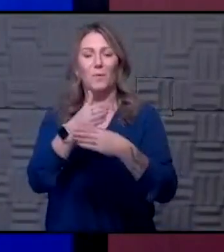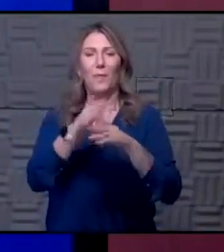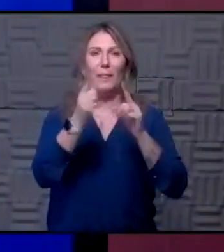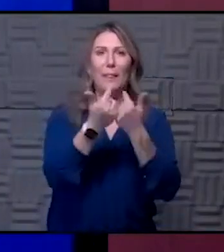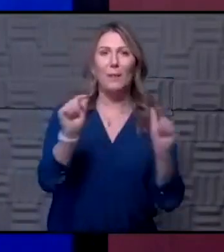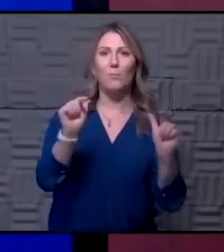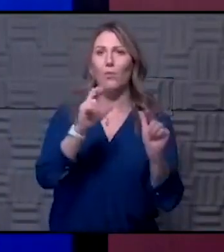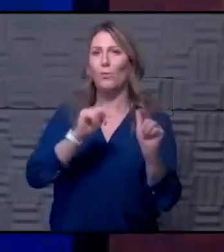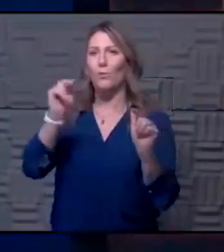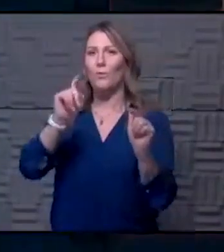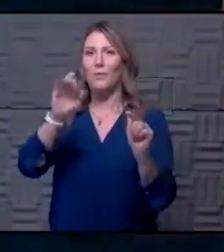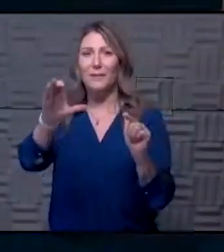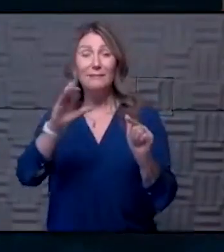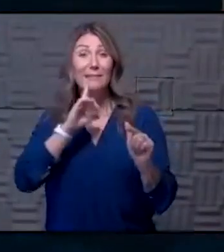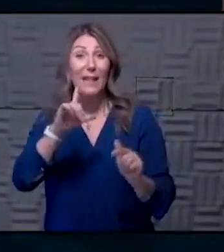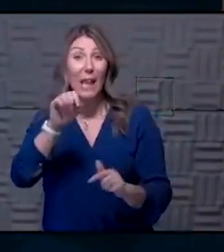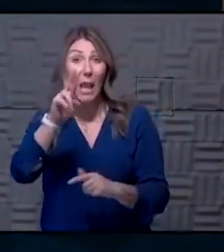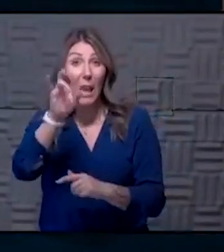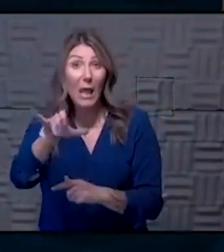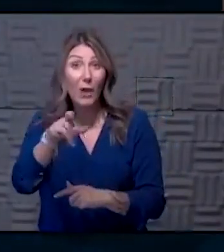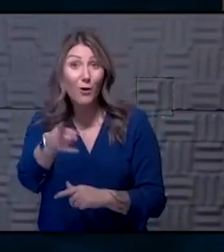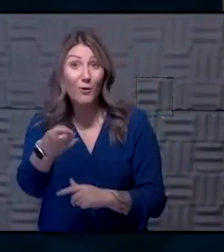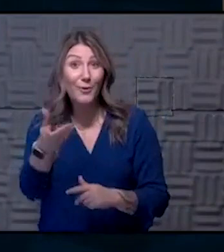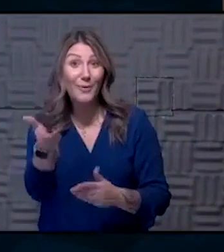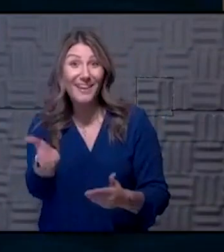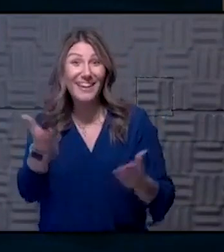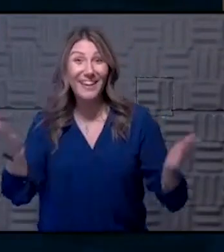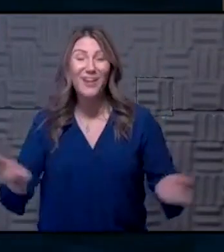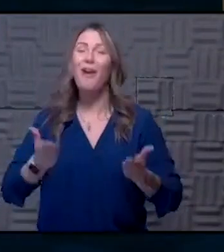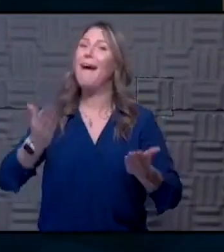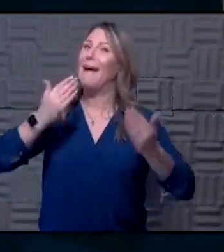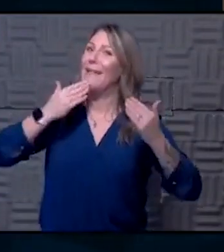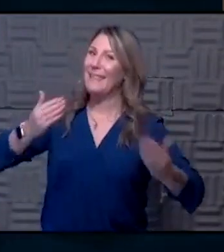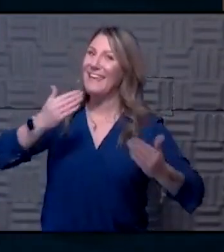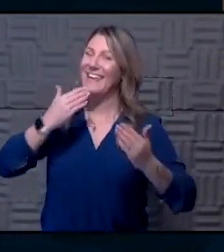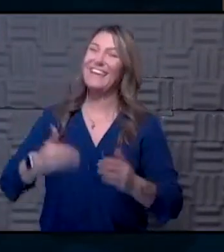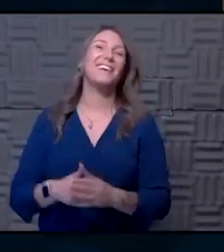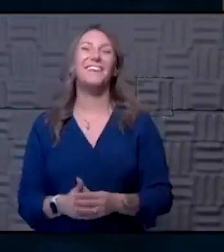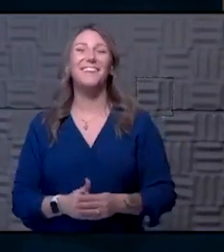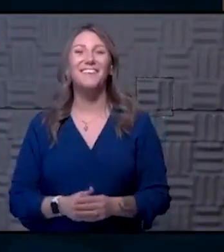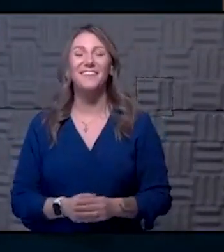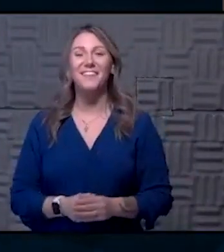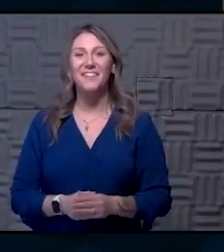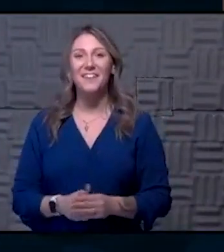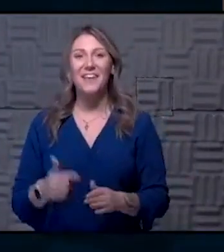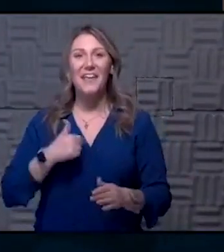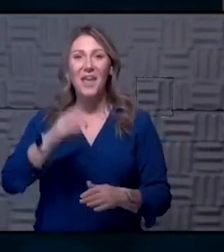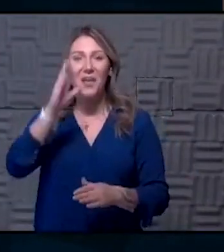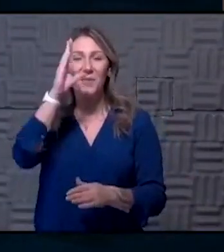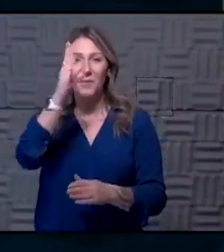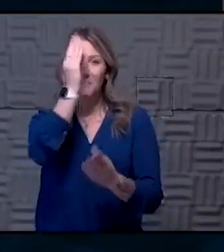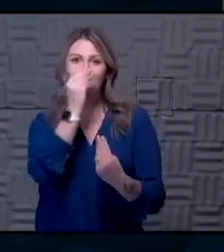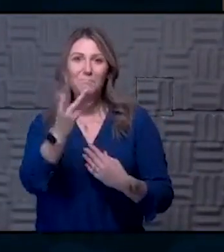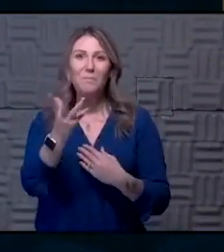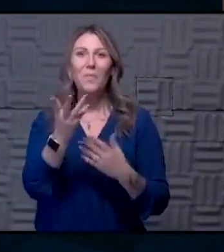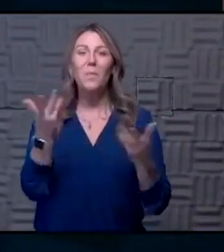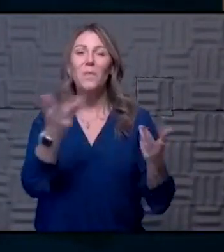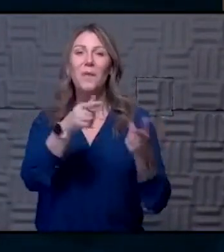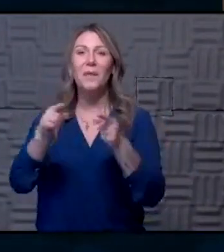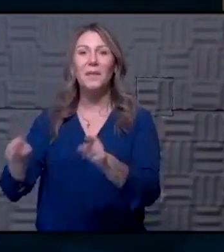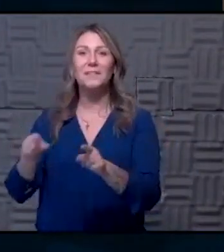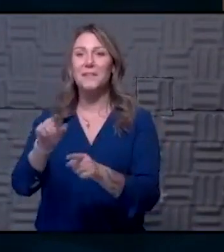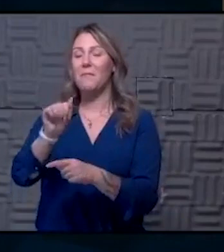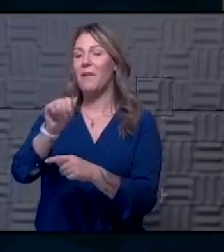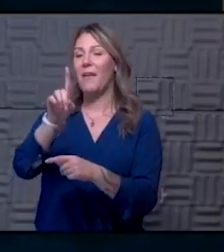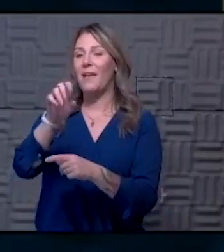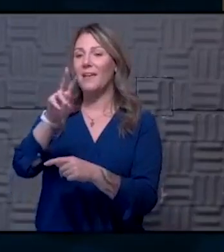you there? I am there. Awesome. Thank you, Steve. I will let you know what's happening at Advent